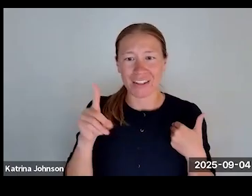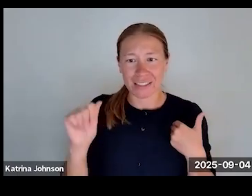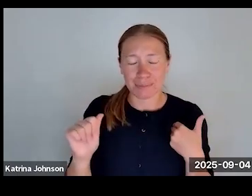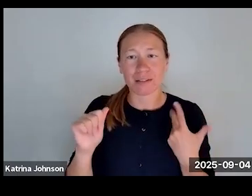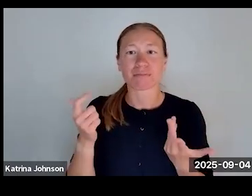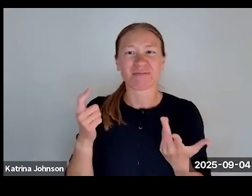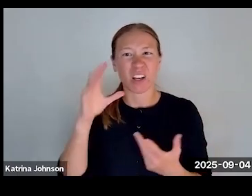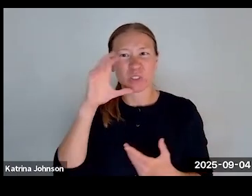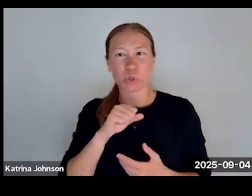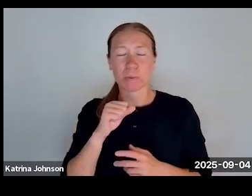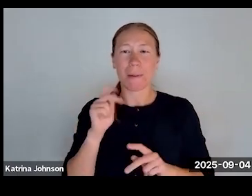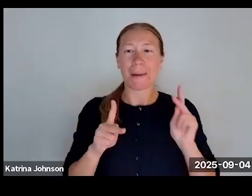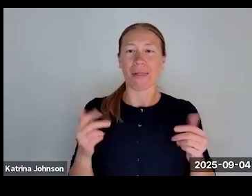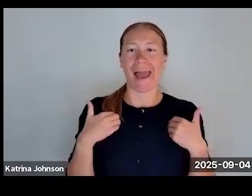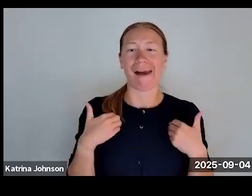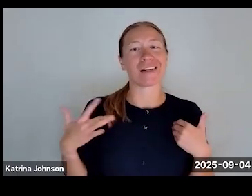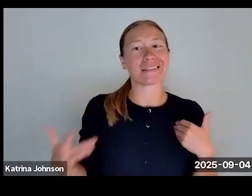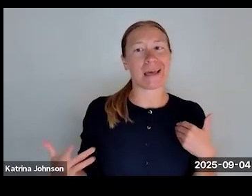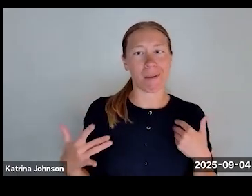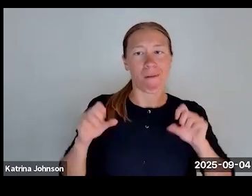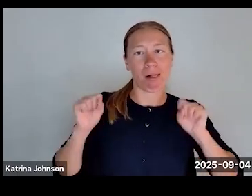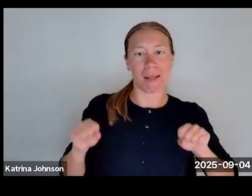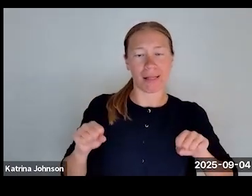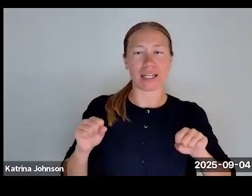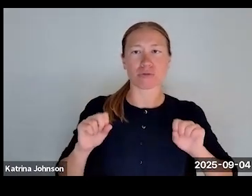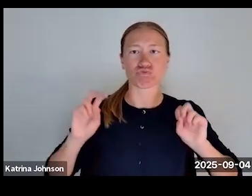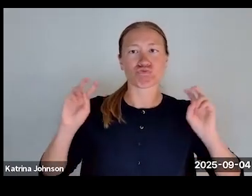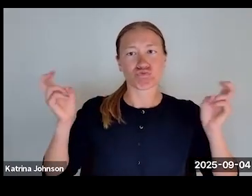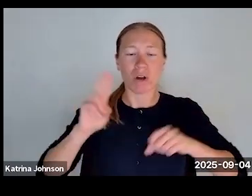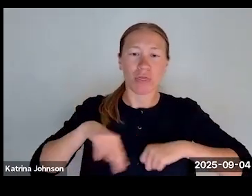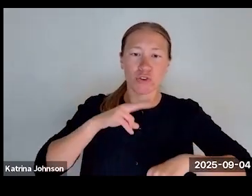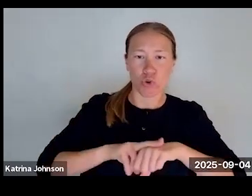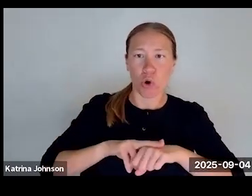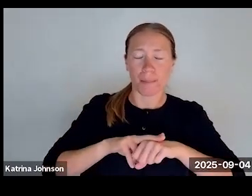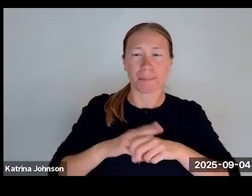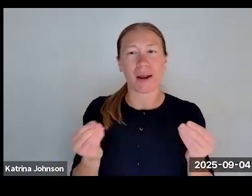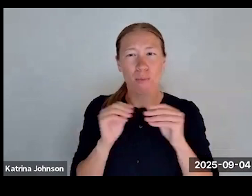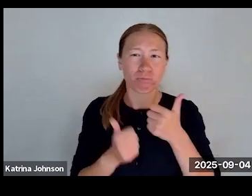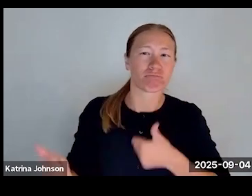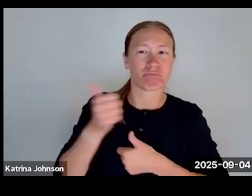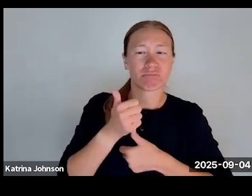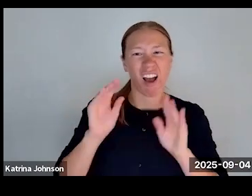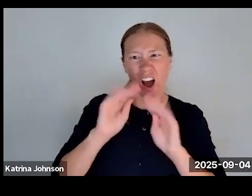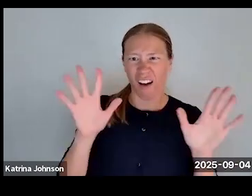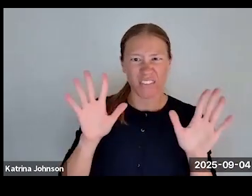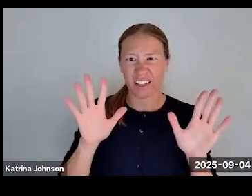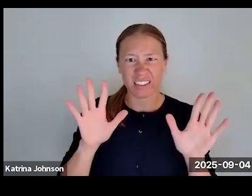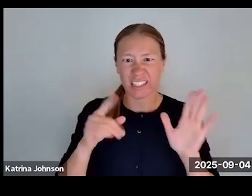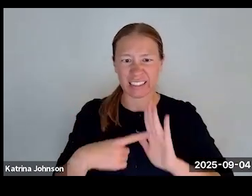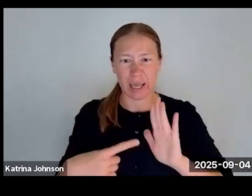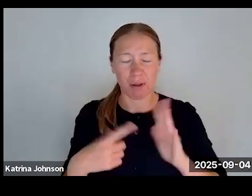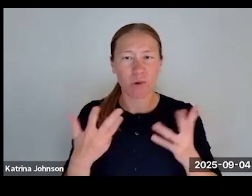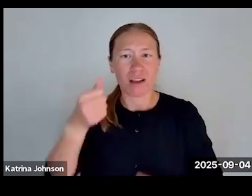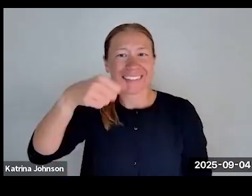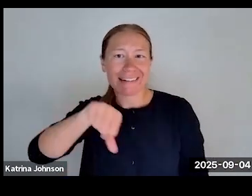the norm and are therefore superior. It can show up in obvious ways, like denying accommodations,